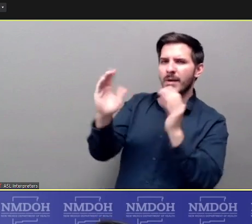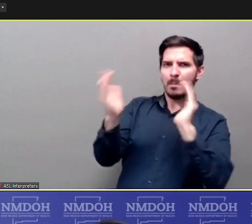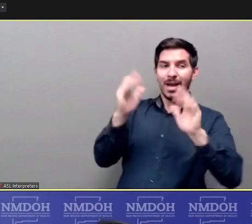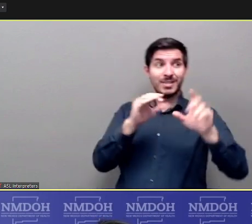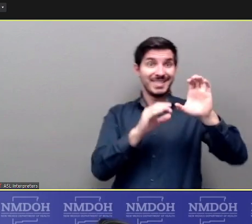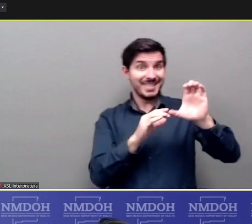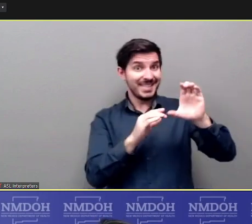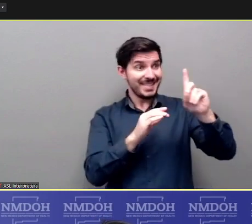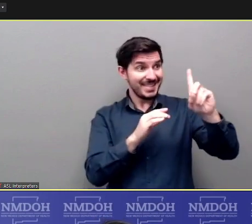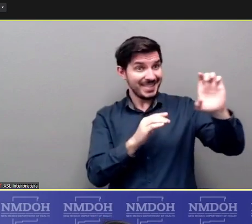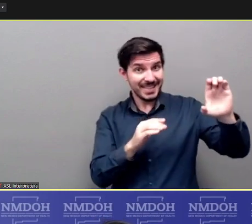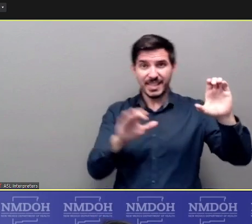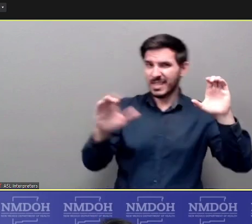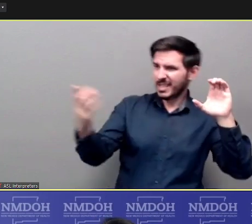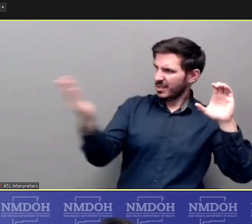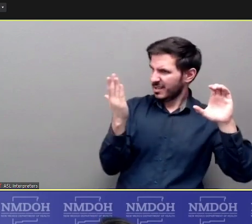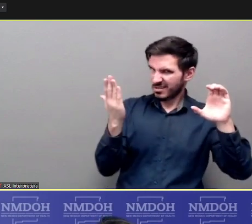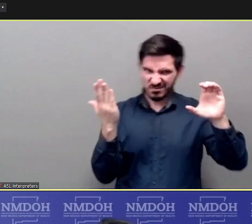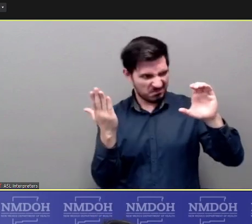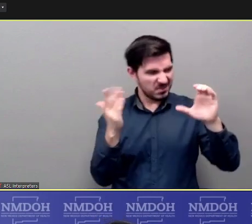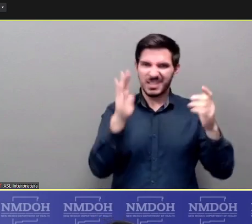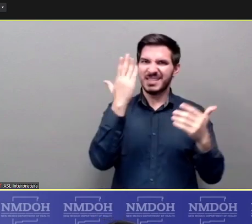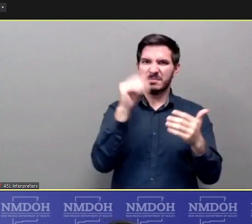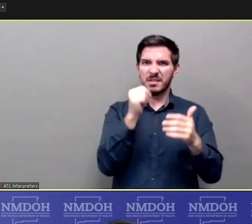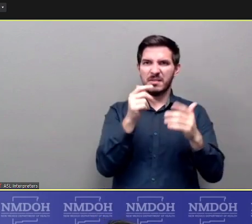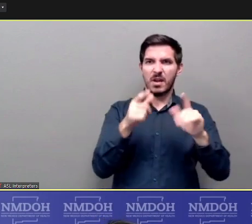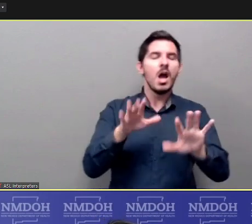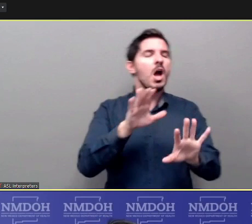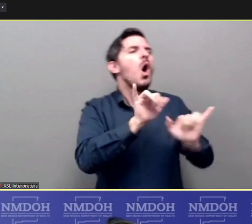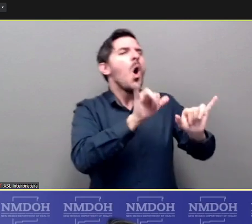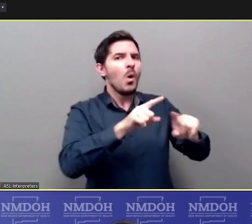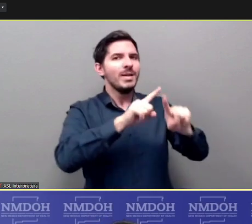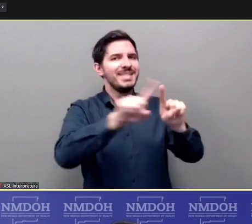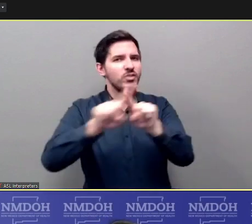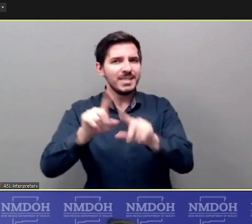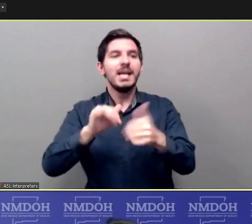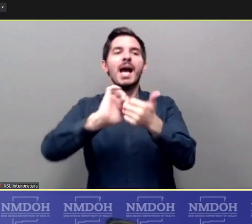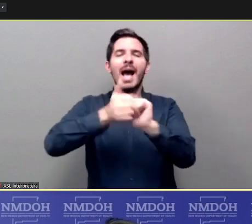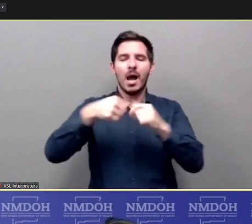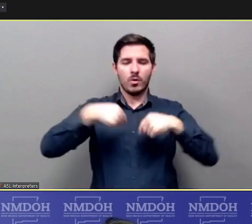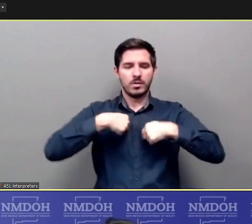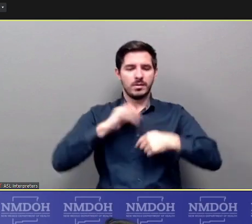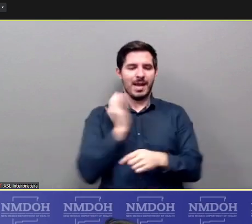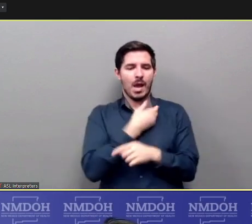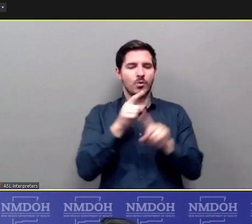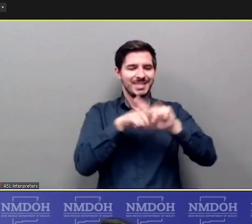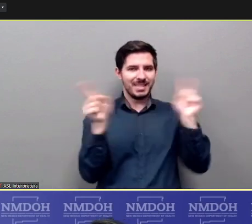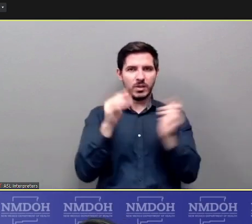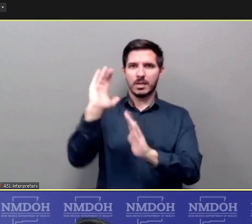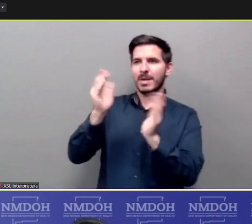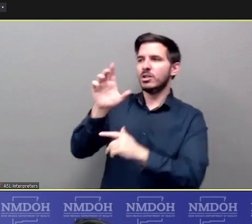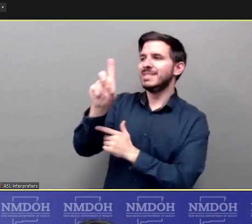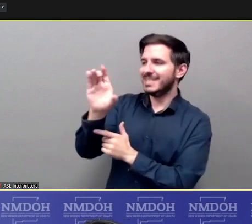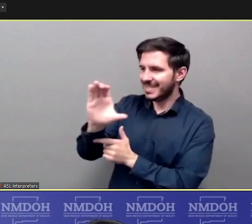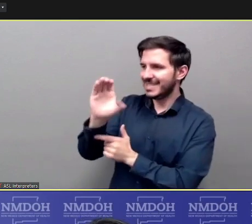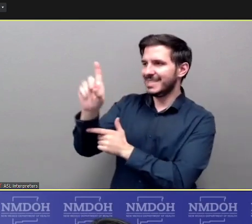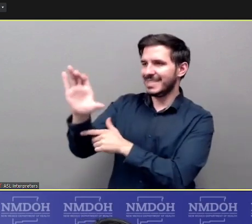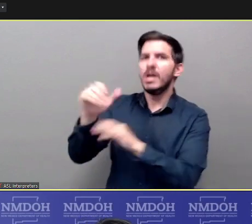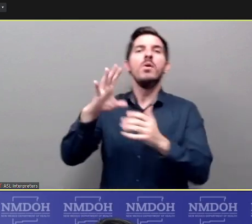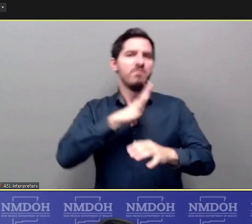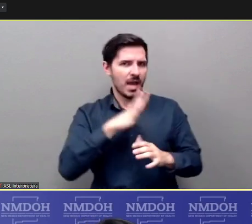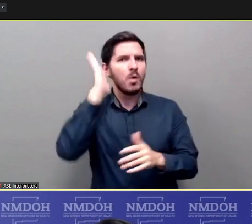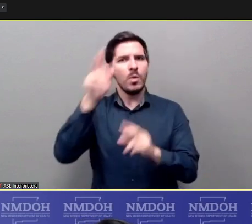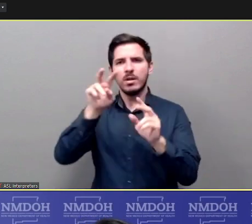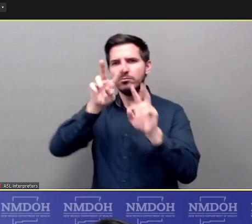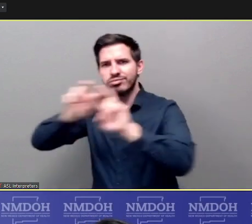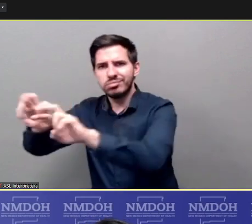and I couldn't figure out what. Oh, the different, let me get back to you. I'm going to pull that up and then I'll get right back to you on that. Okay. Julie, I